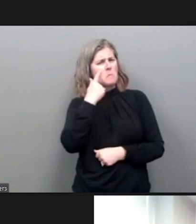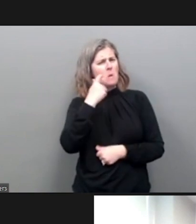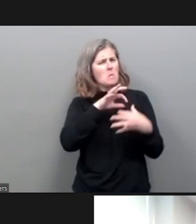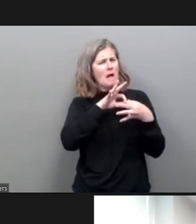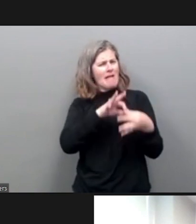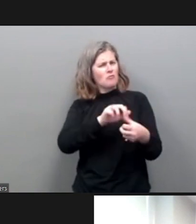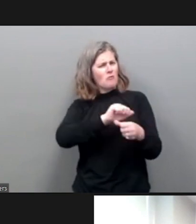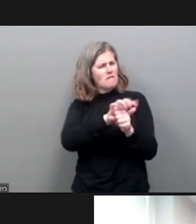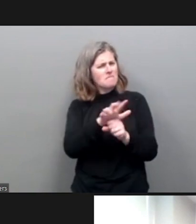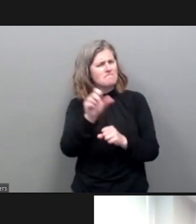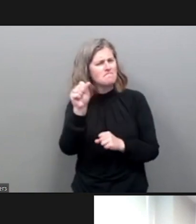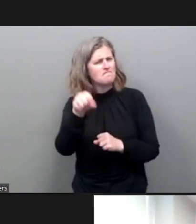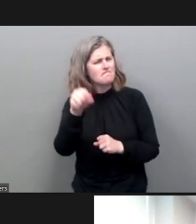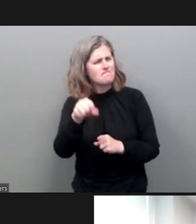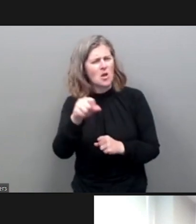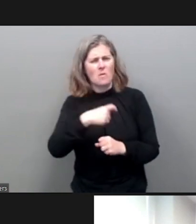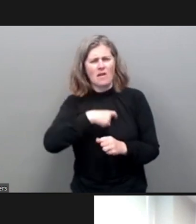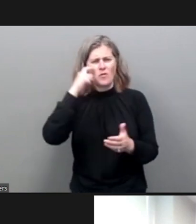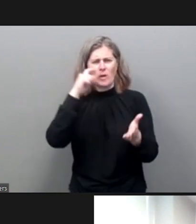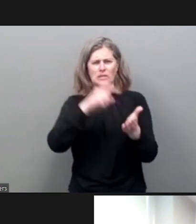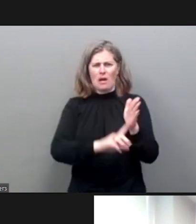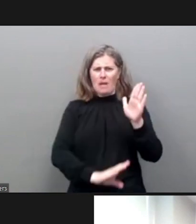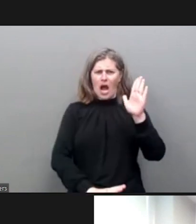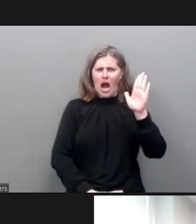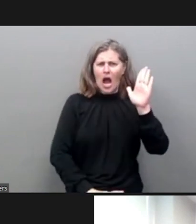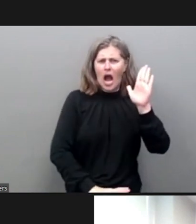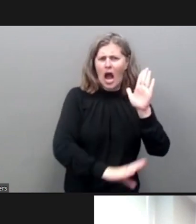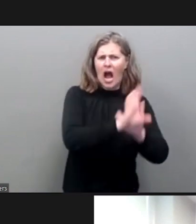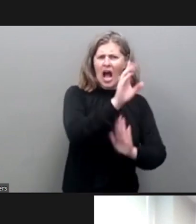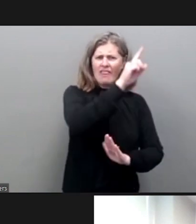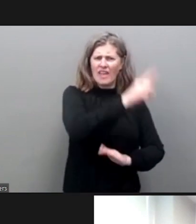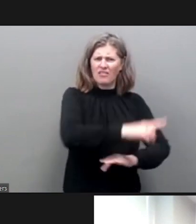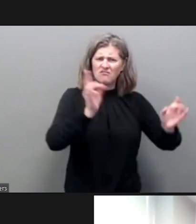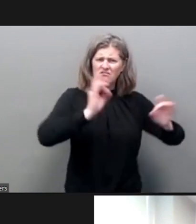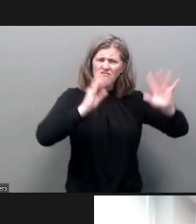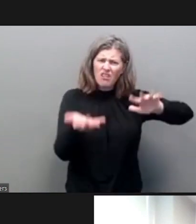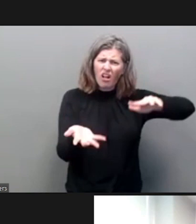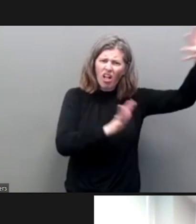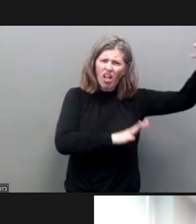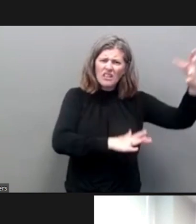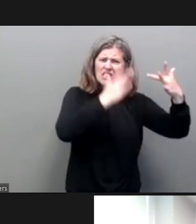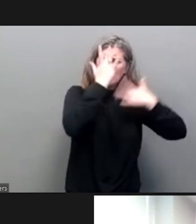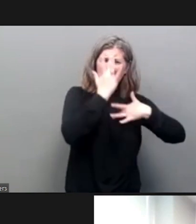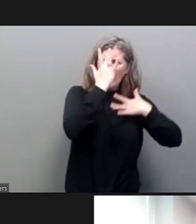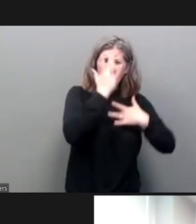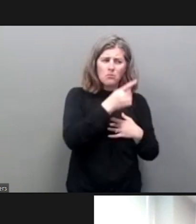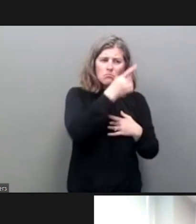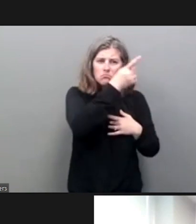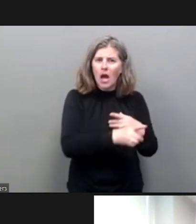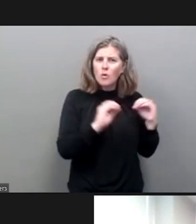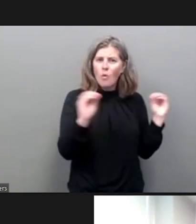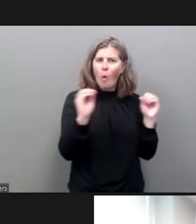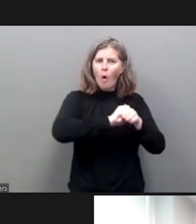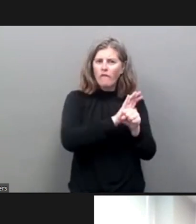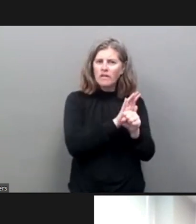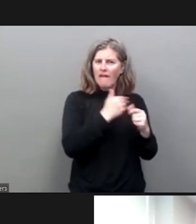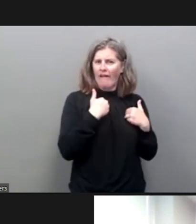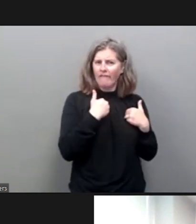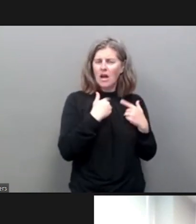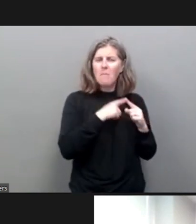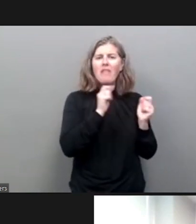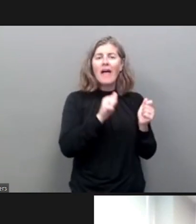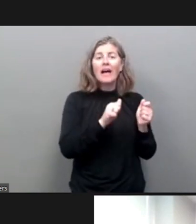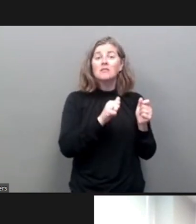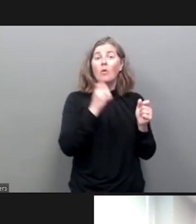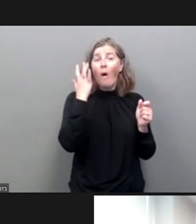this unprecedented increase in how sick just the non-COVID patients are is related to delays in